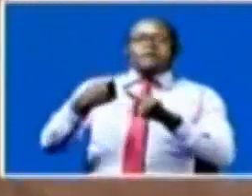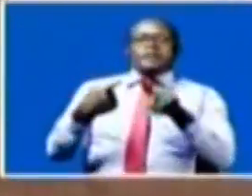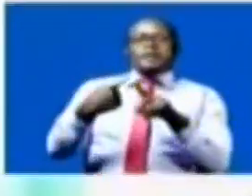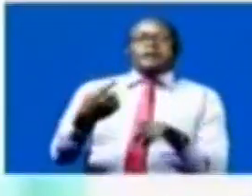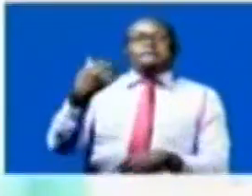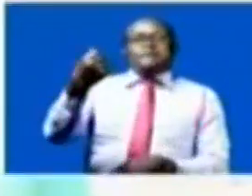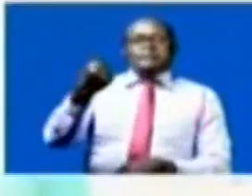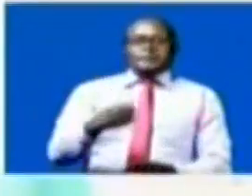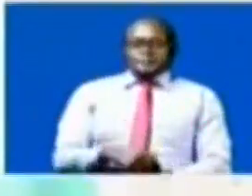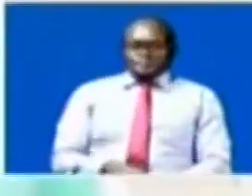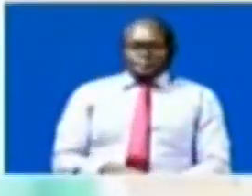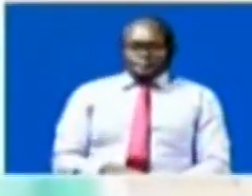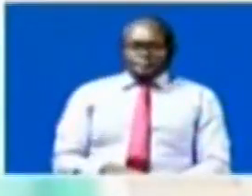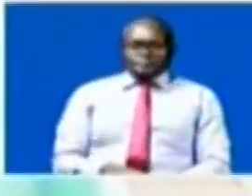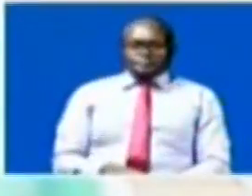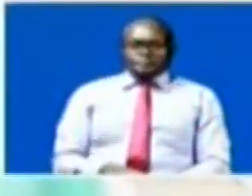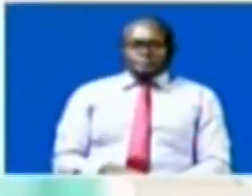5 years.